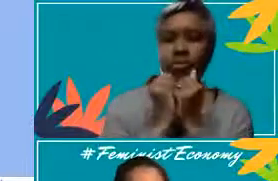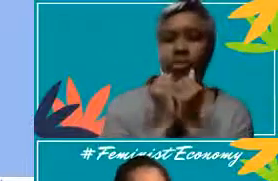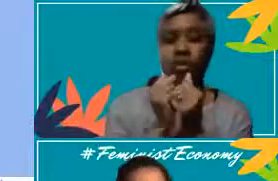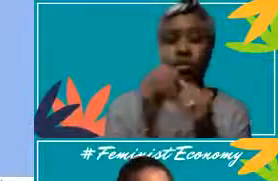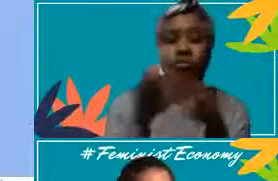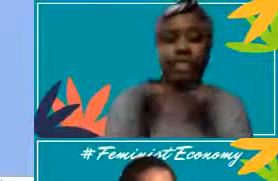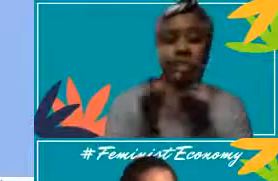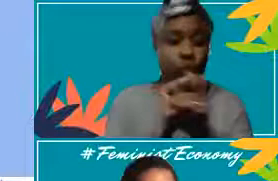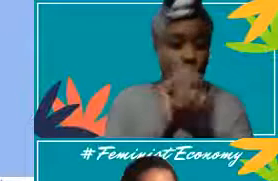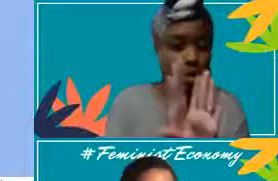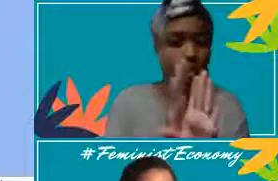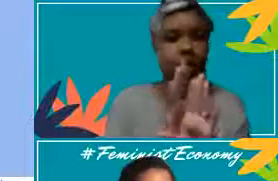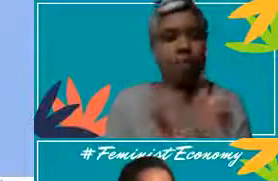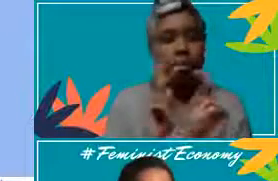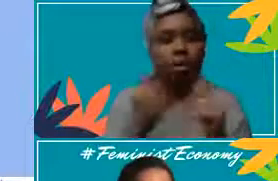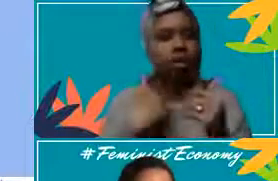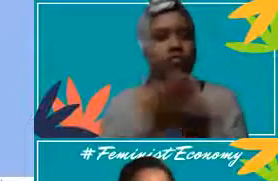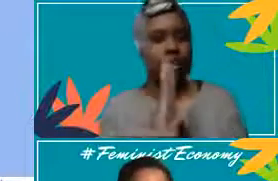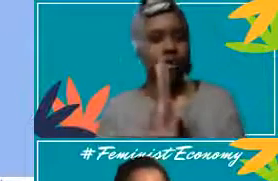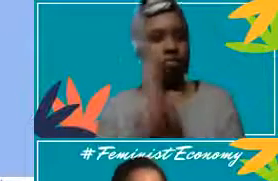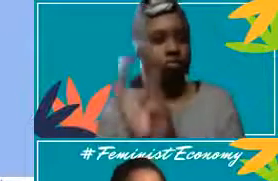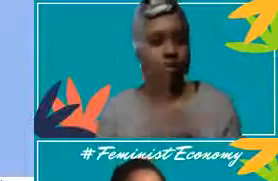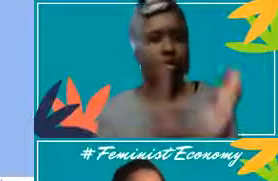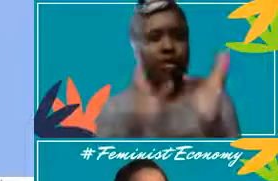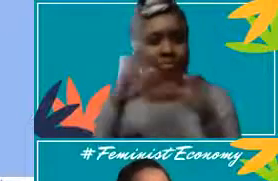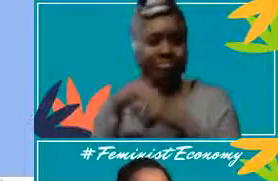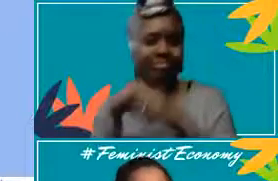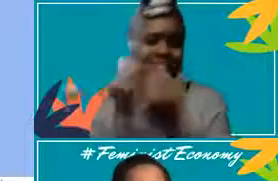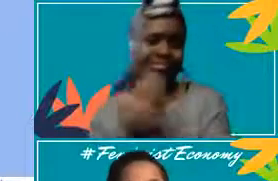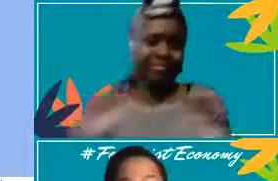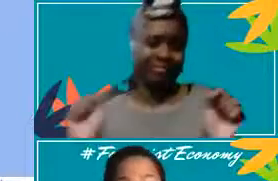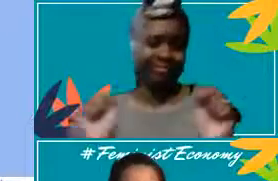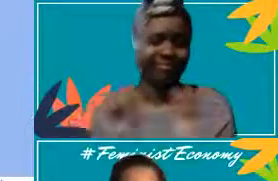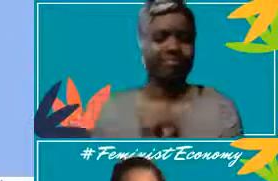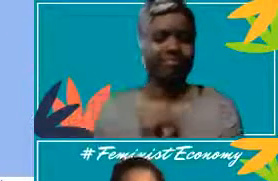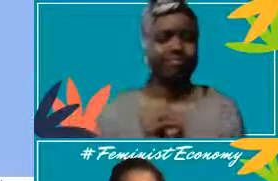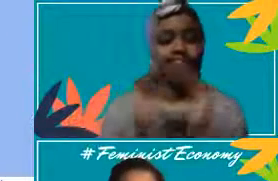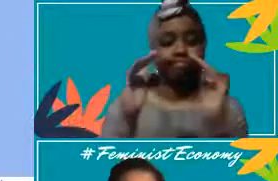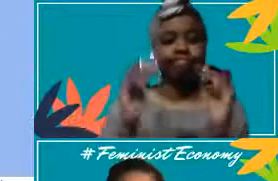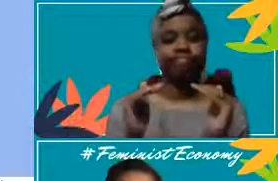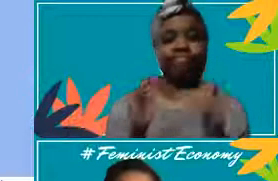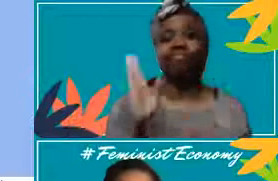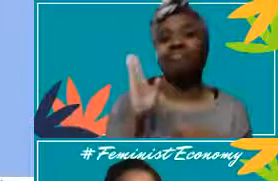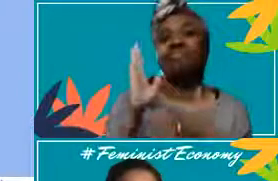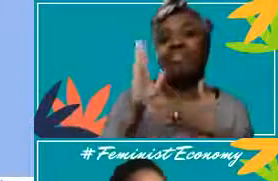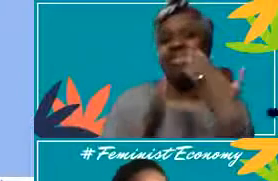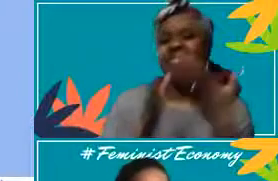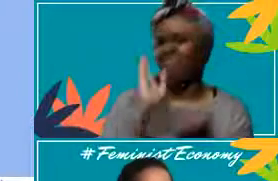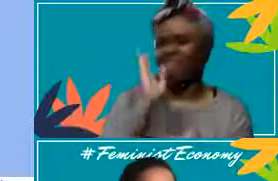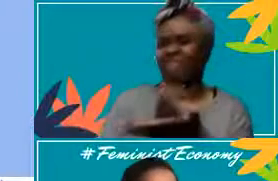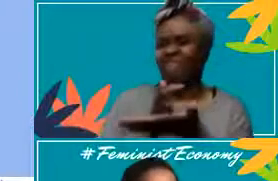and the protections that they need to engage in that safely. Then ending US sanctions.